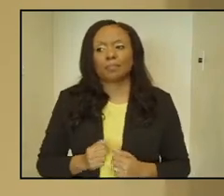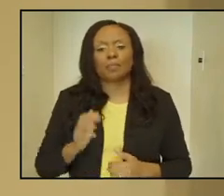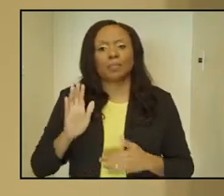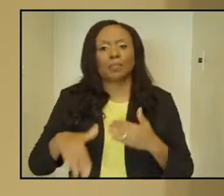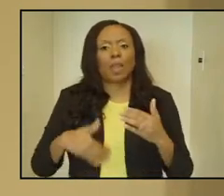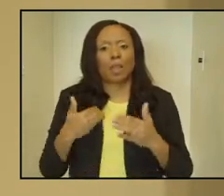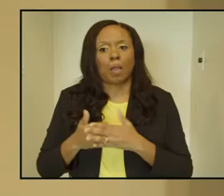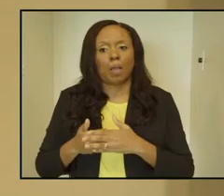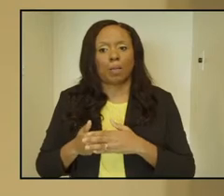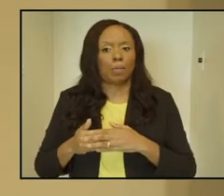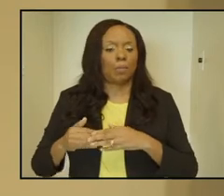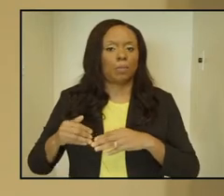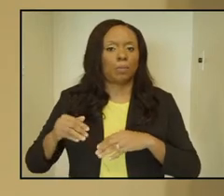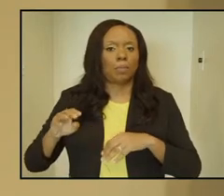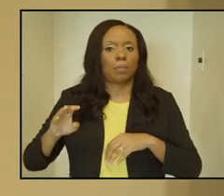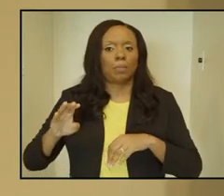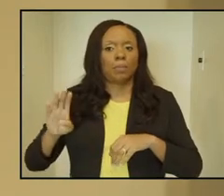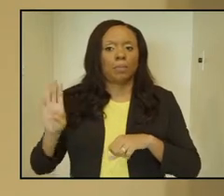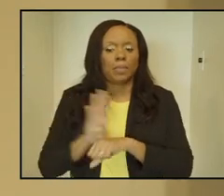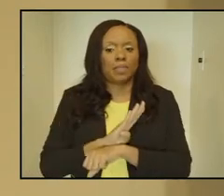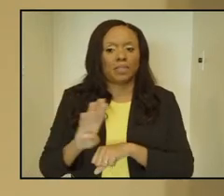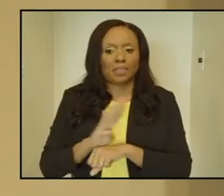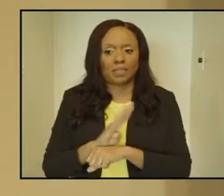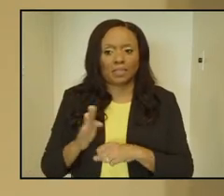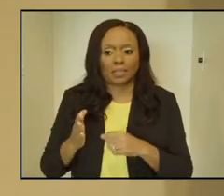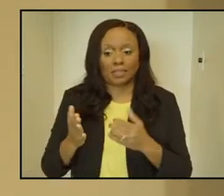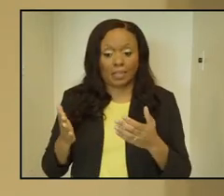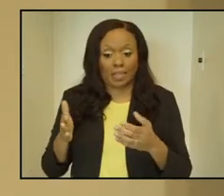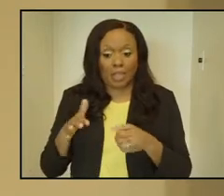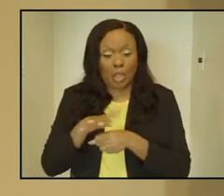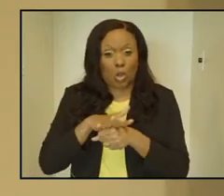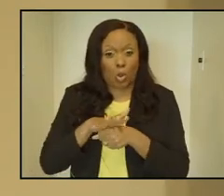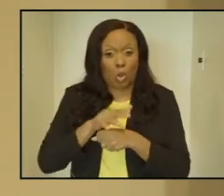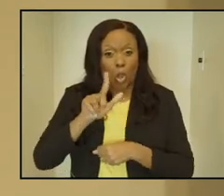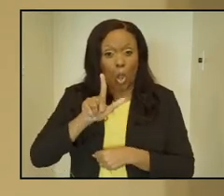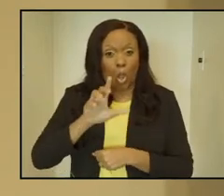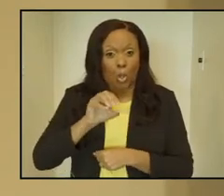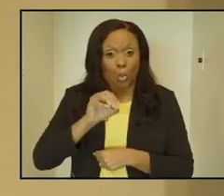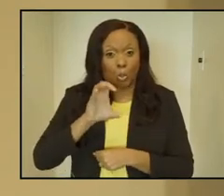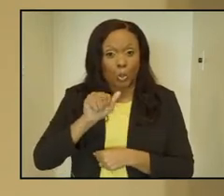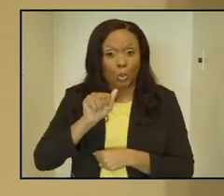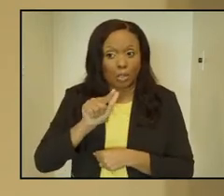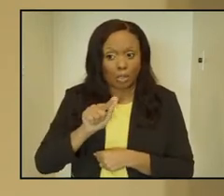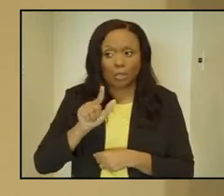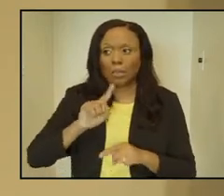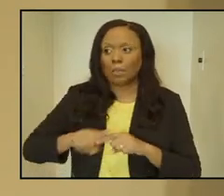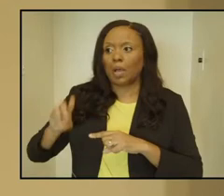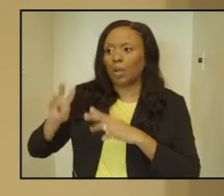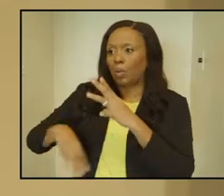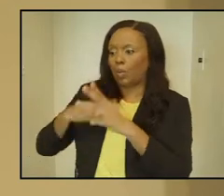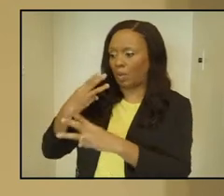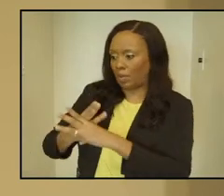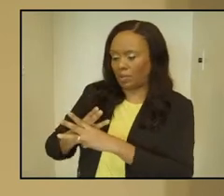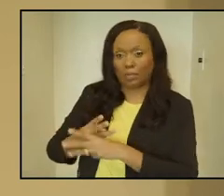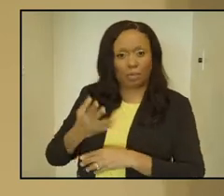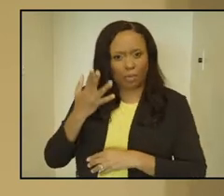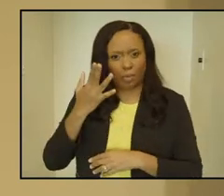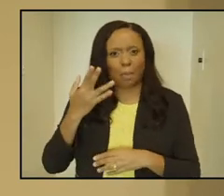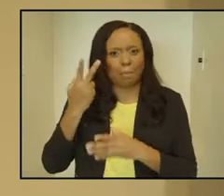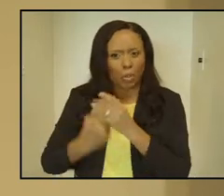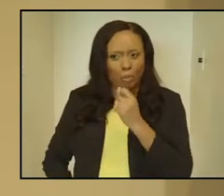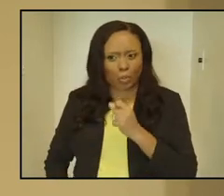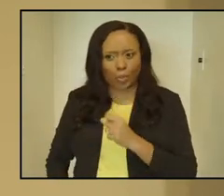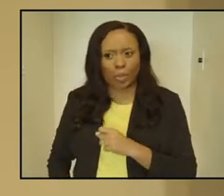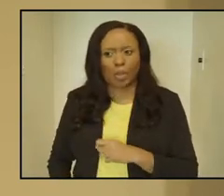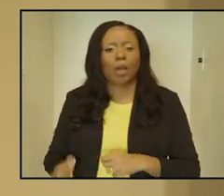is global, and all global business is local. And why? Because we must be world class in our